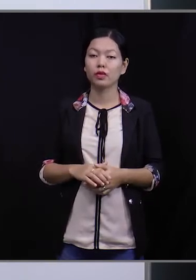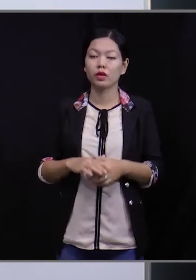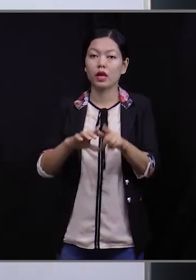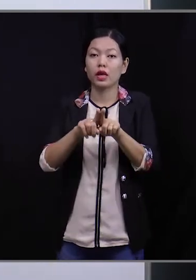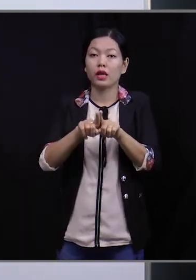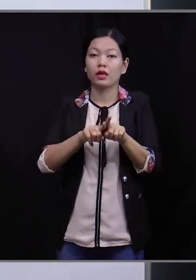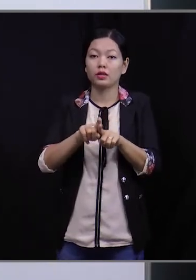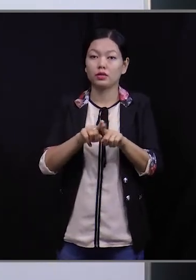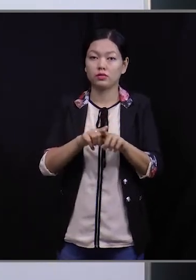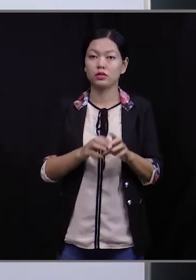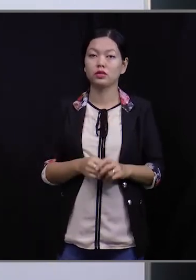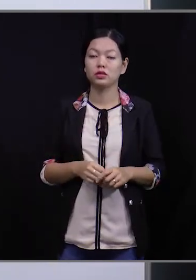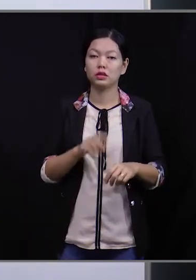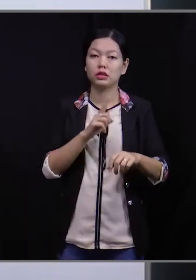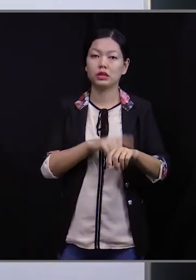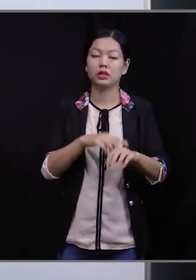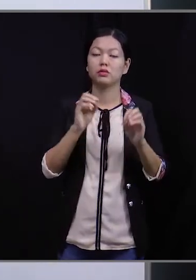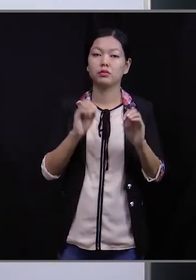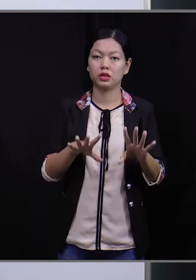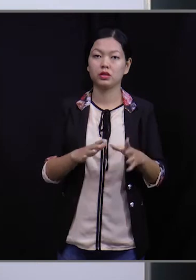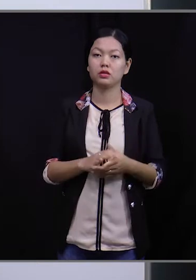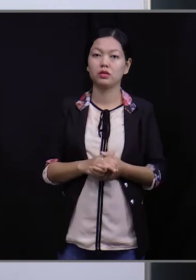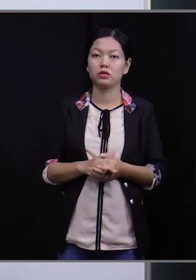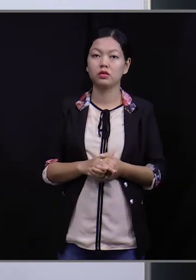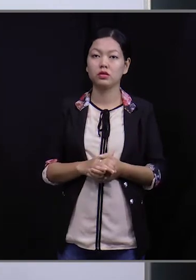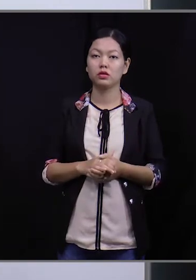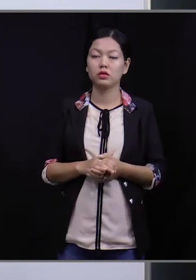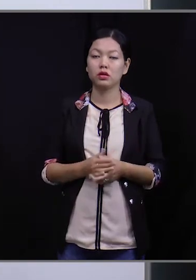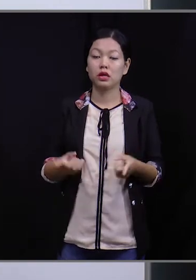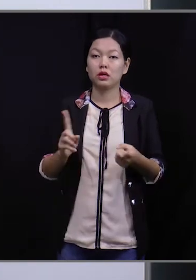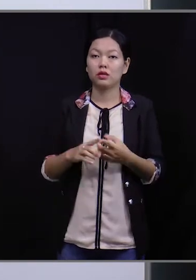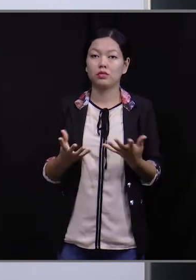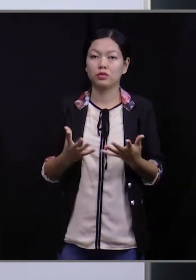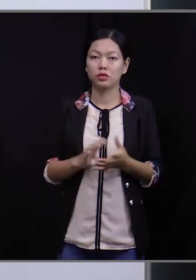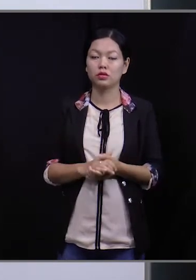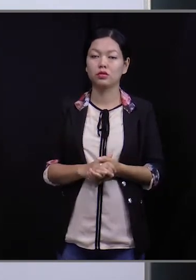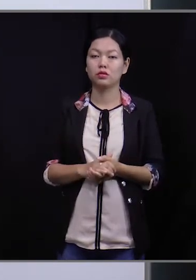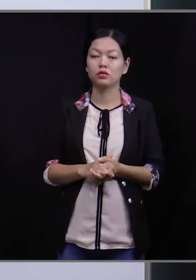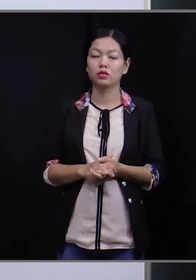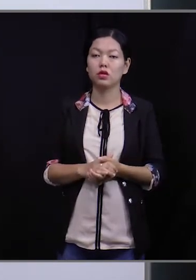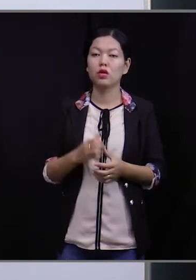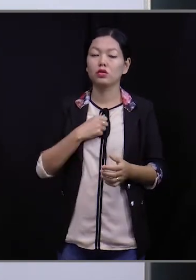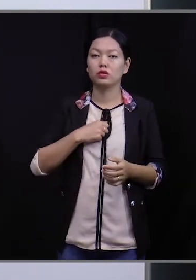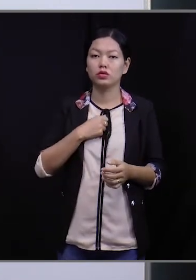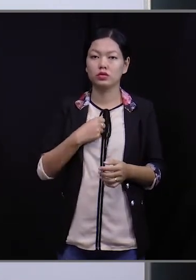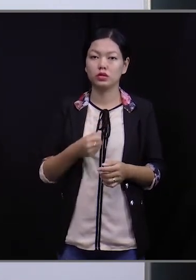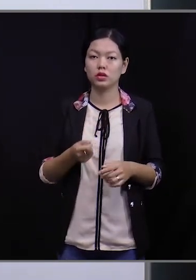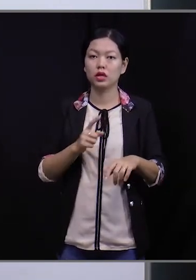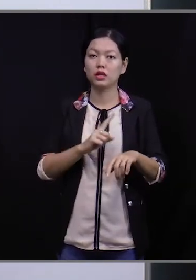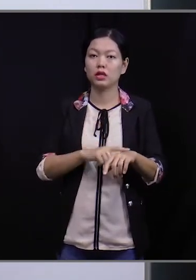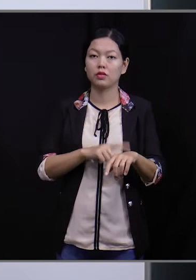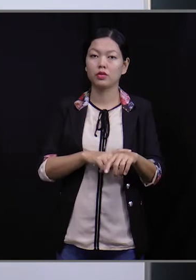in times of inflation, what happens? In times of depression or in times of